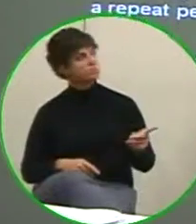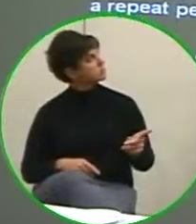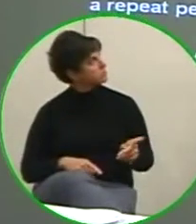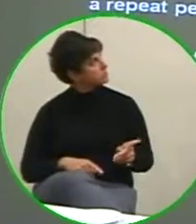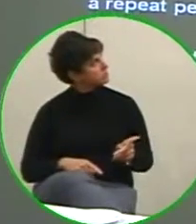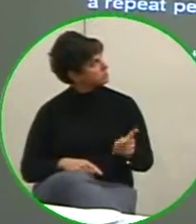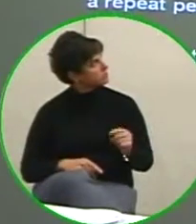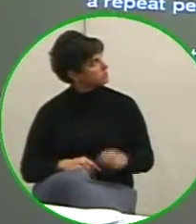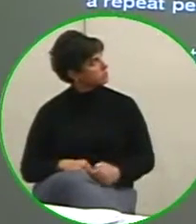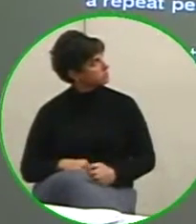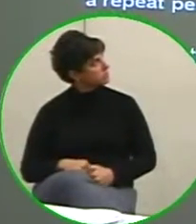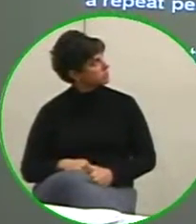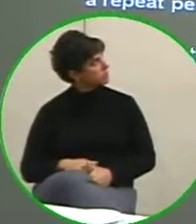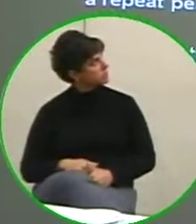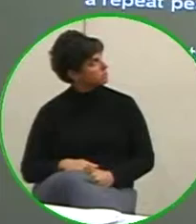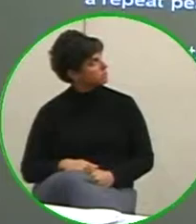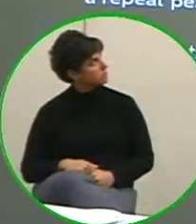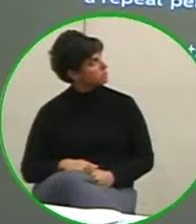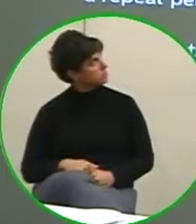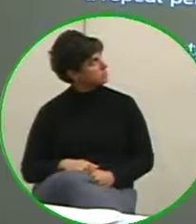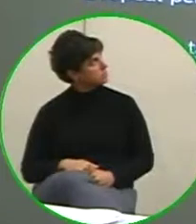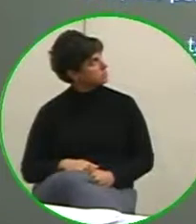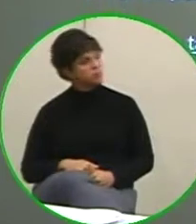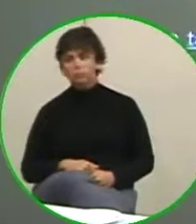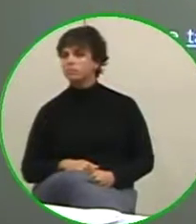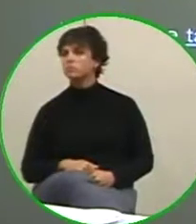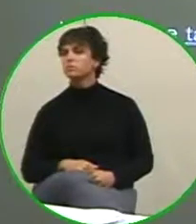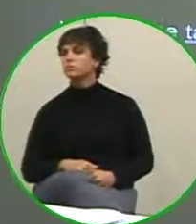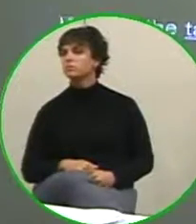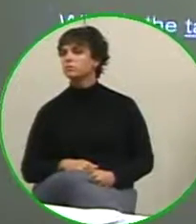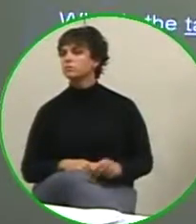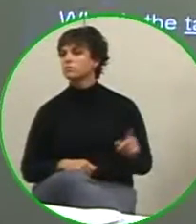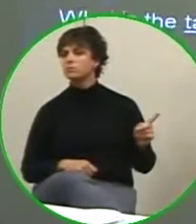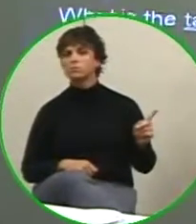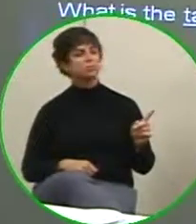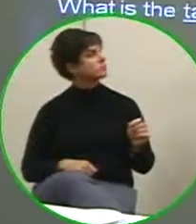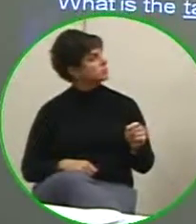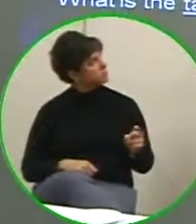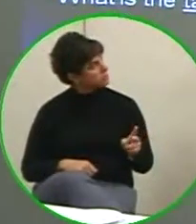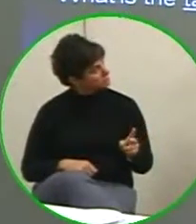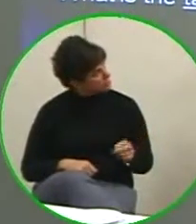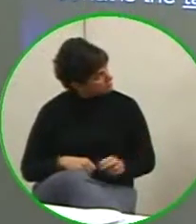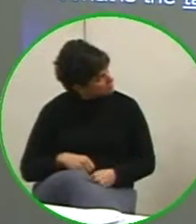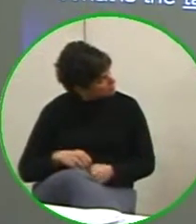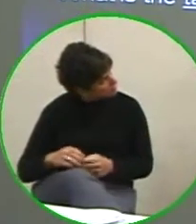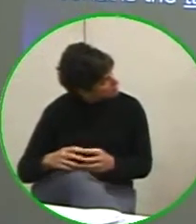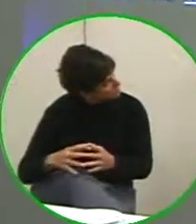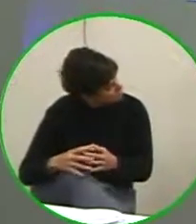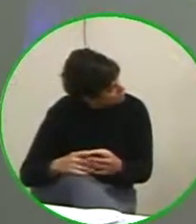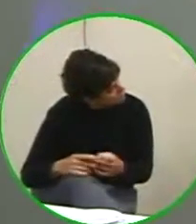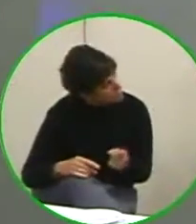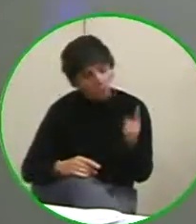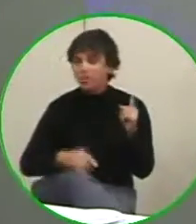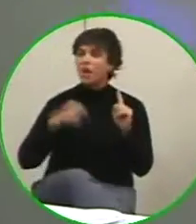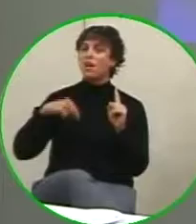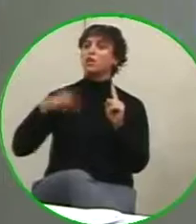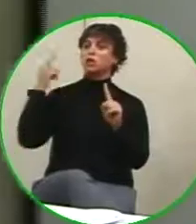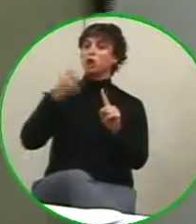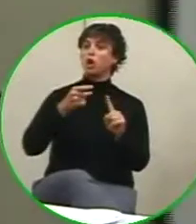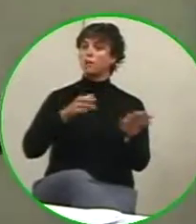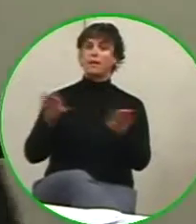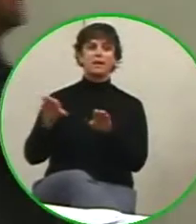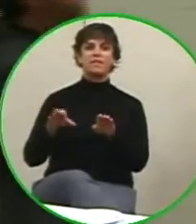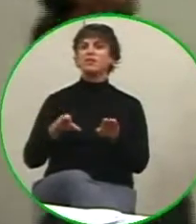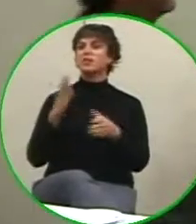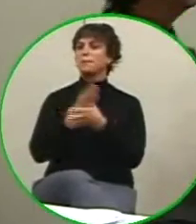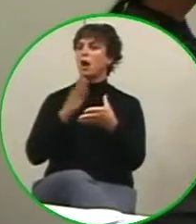math. Tuesday, Todd's math class behavior was a repeat performance. The target behavior here is obnoxious